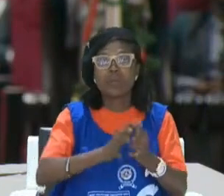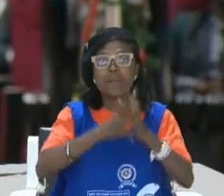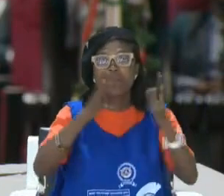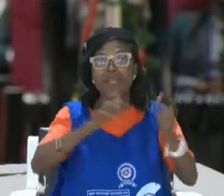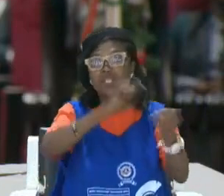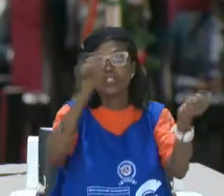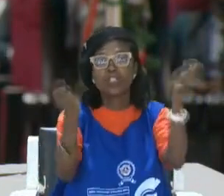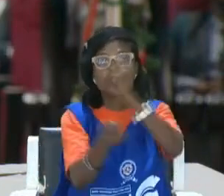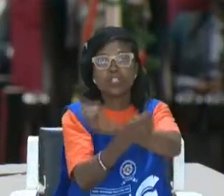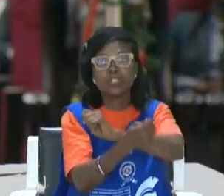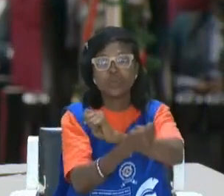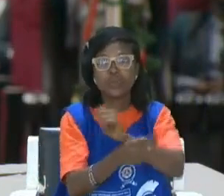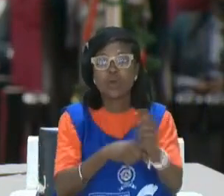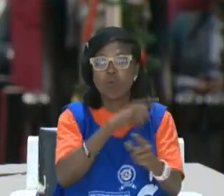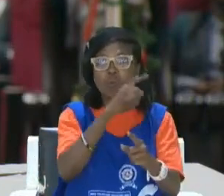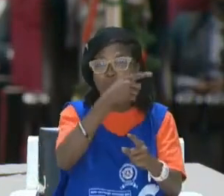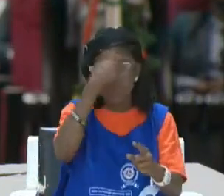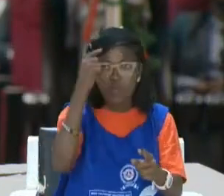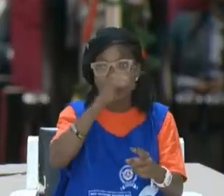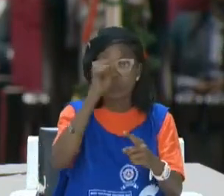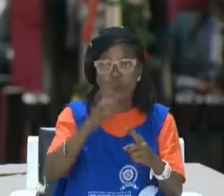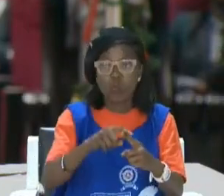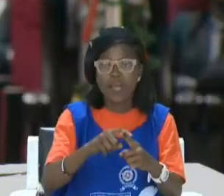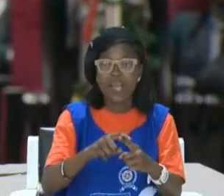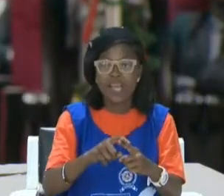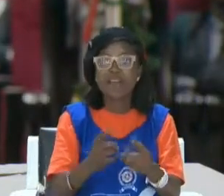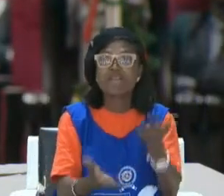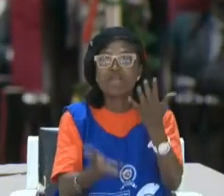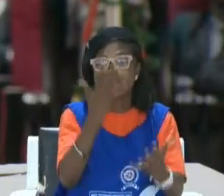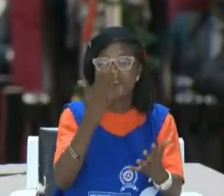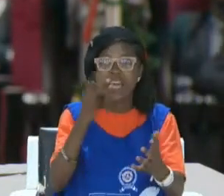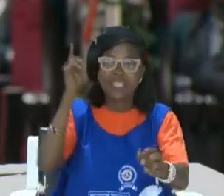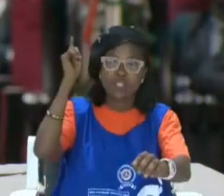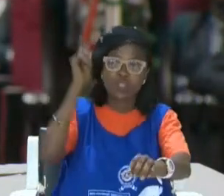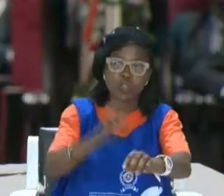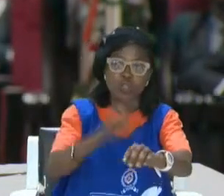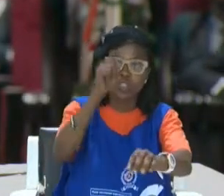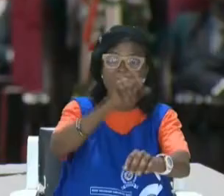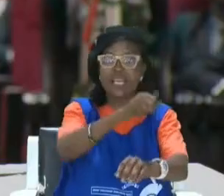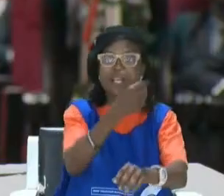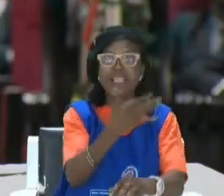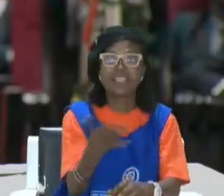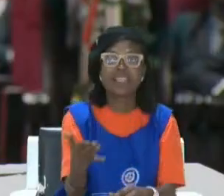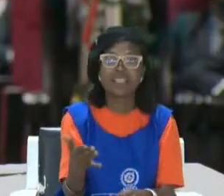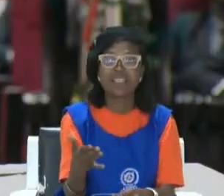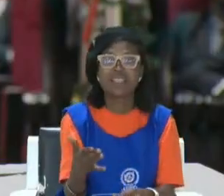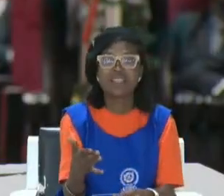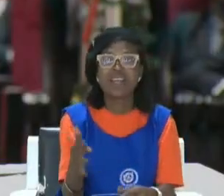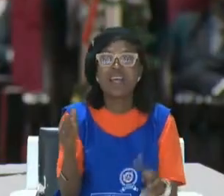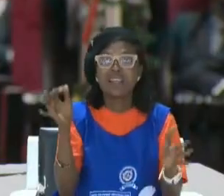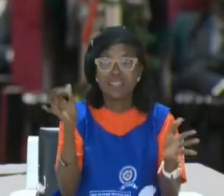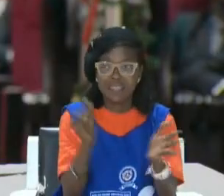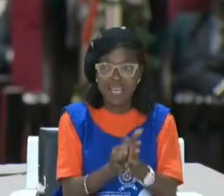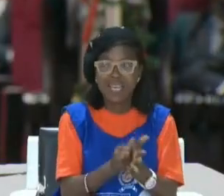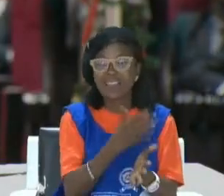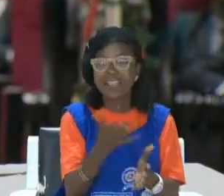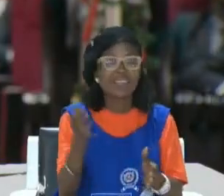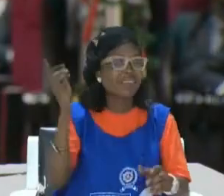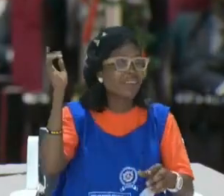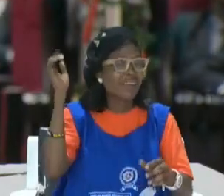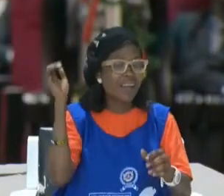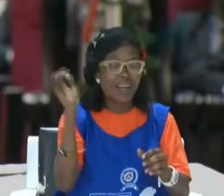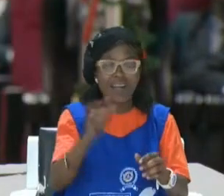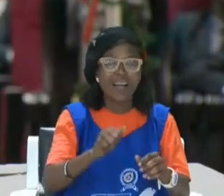Because when fire touches anything, that thing can never remain the